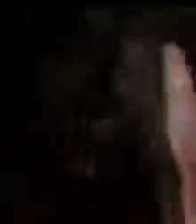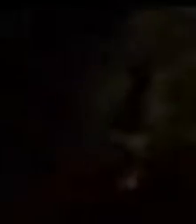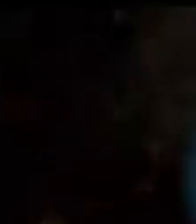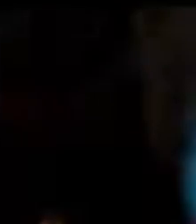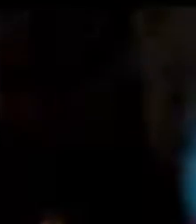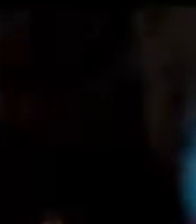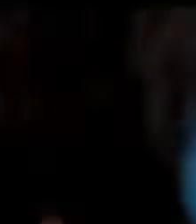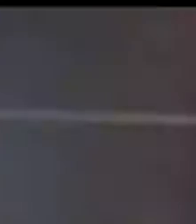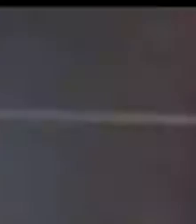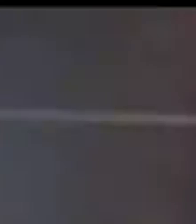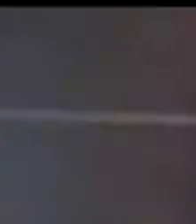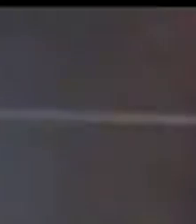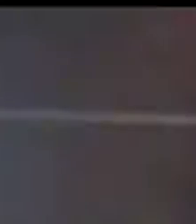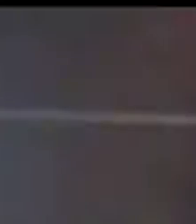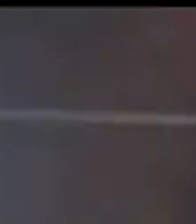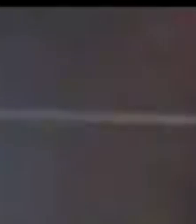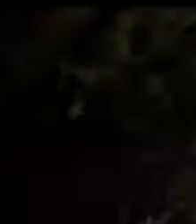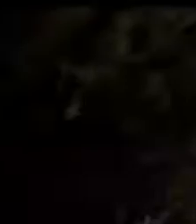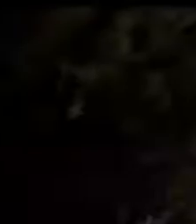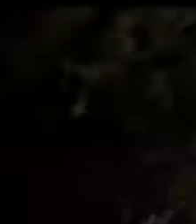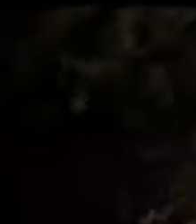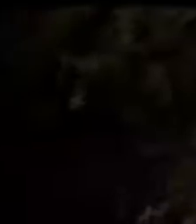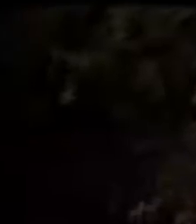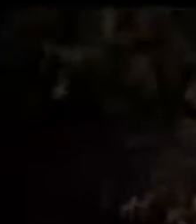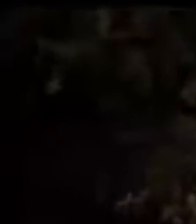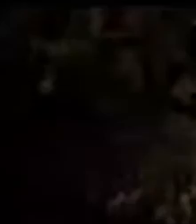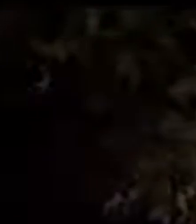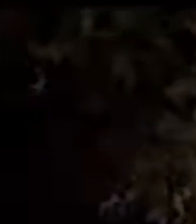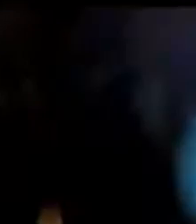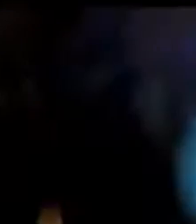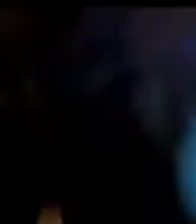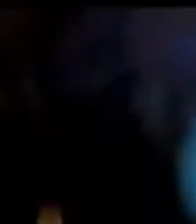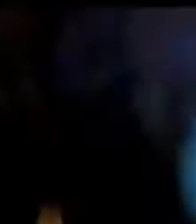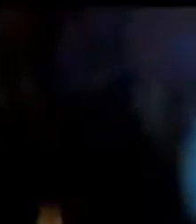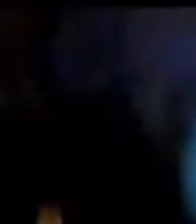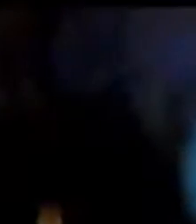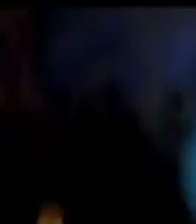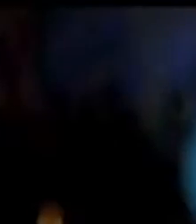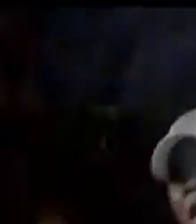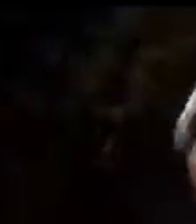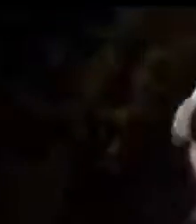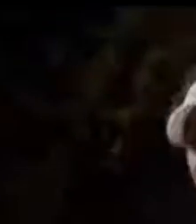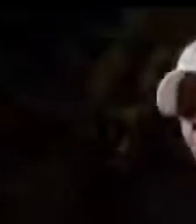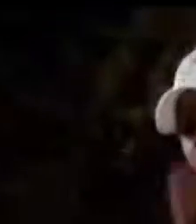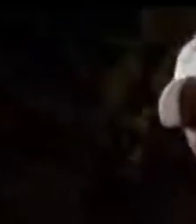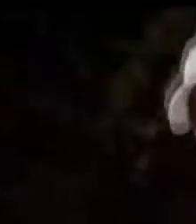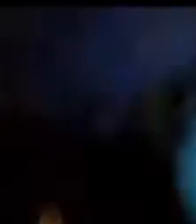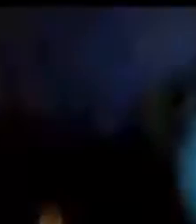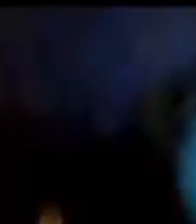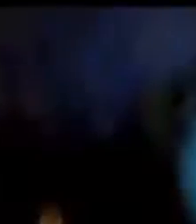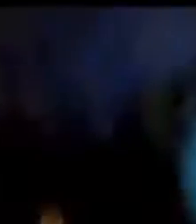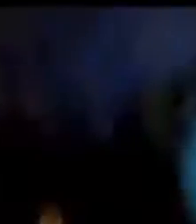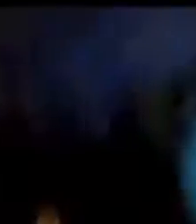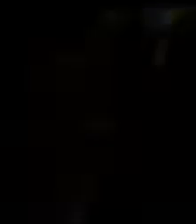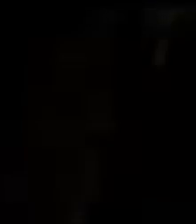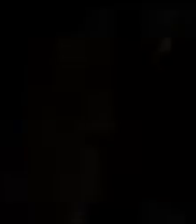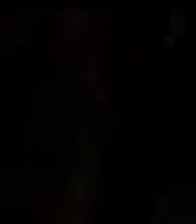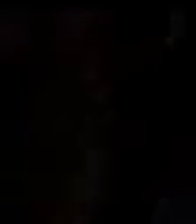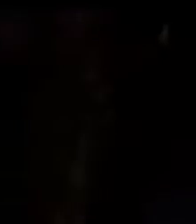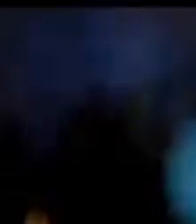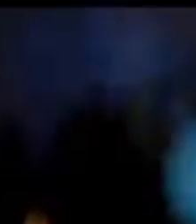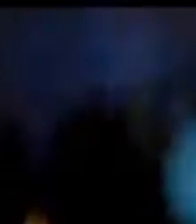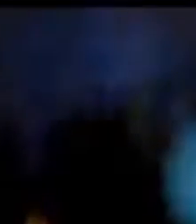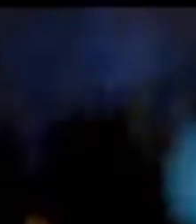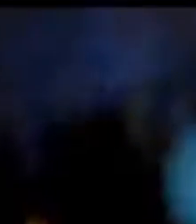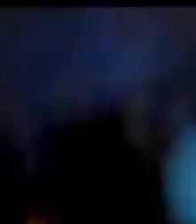simple to get, but deep, like 100 buried wealth. He's got a name known to man. His name is Emmanuel. I am no longer a slave to fear.